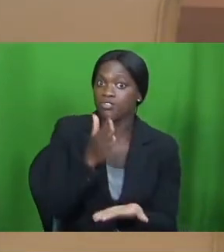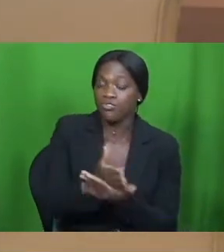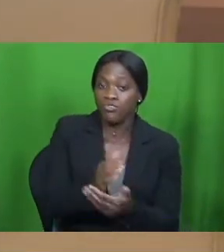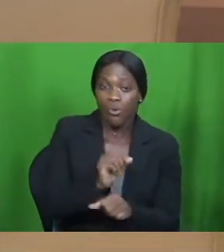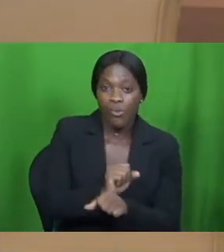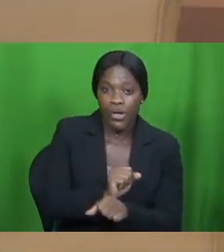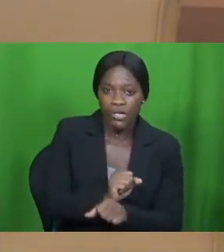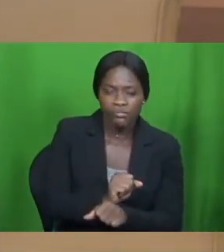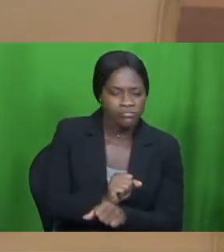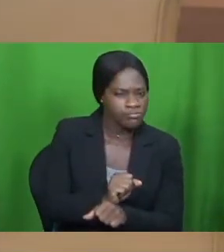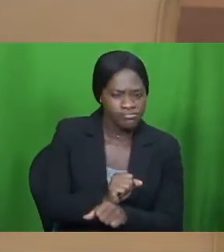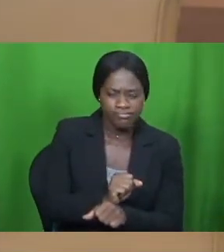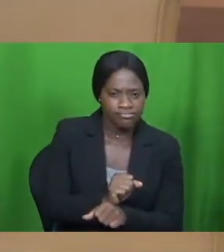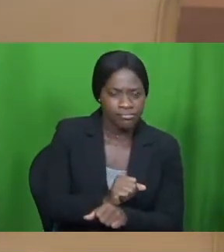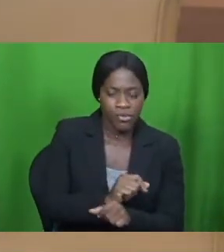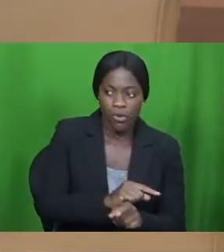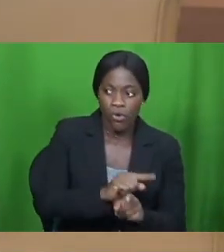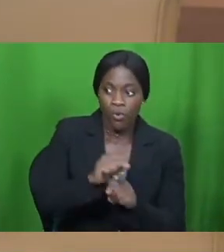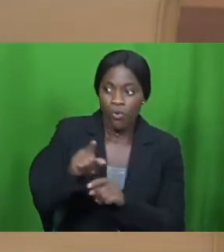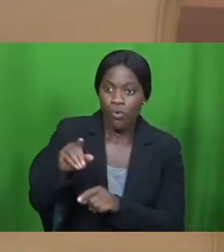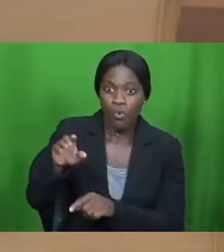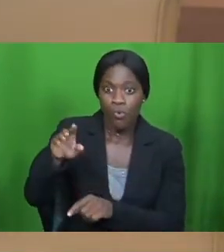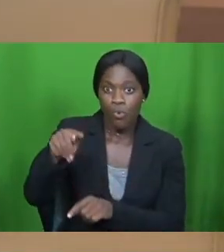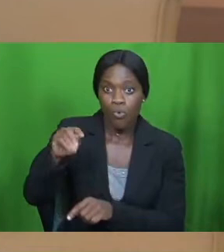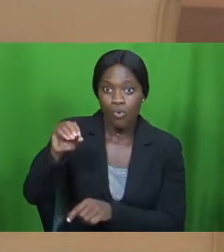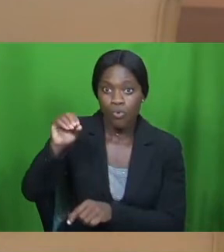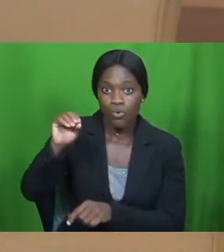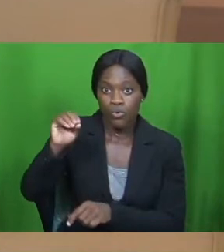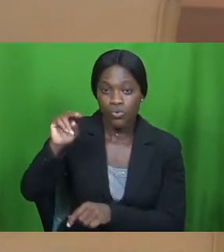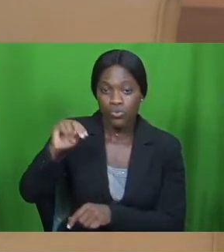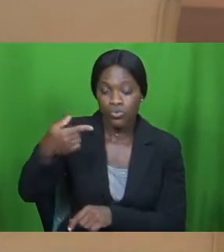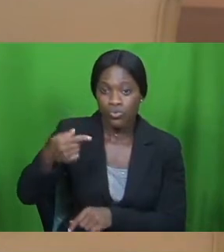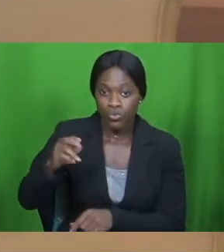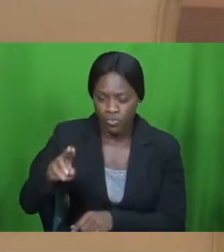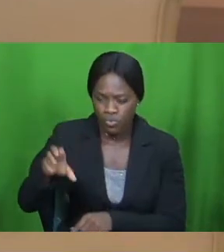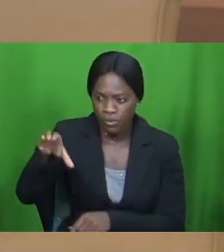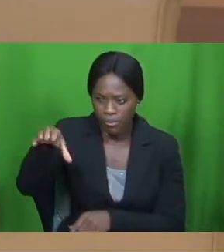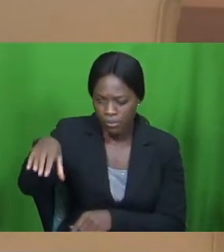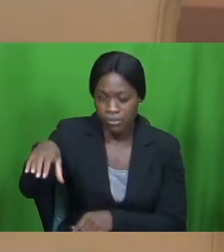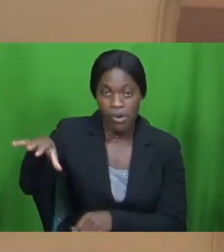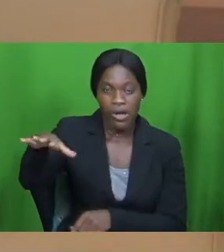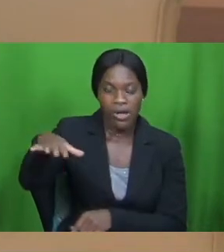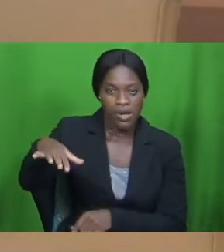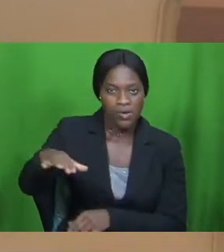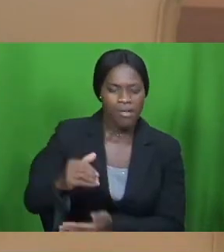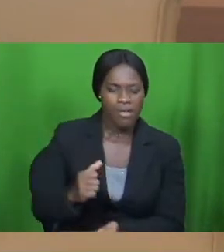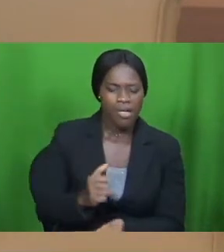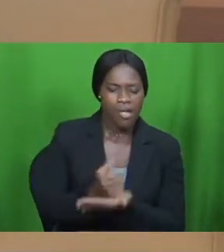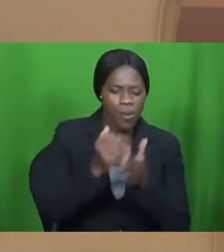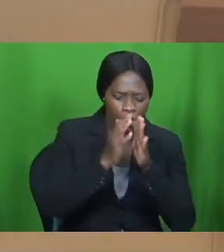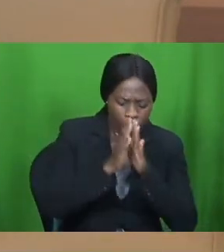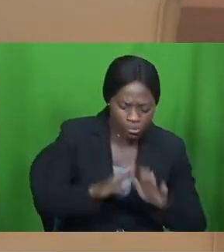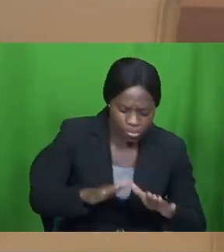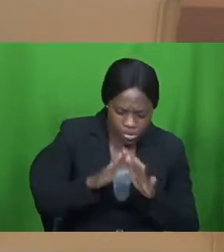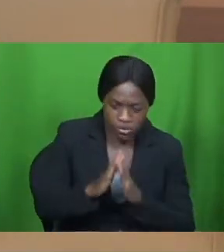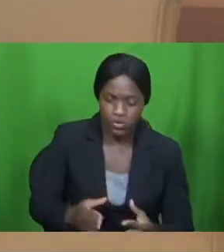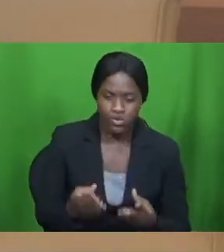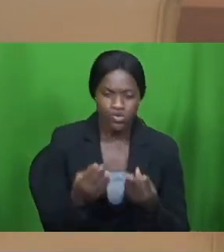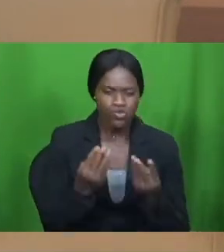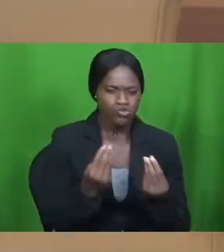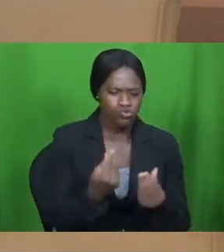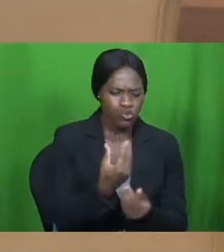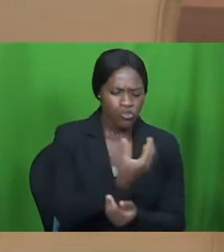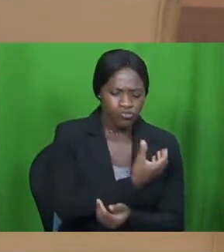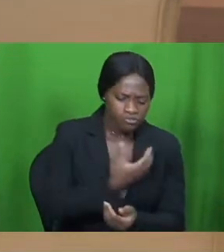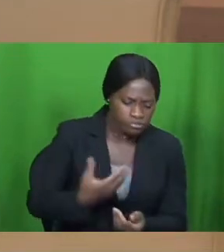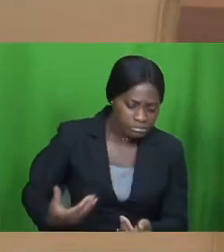went back home and was a peacemaker, a pacifier in all issues related to chieftaincy and land in Agave